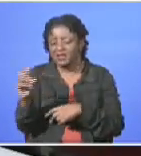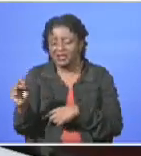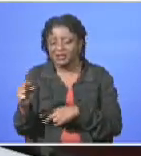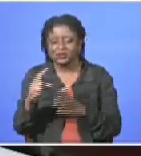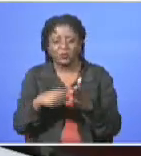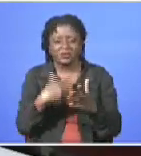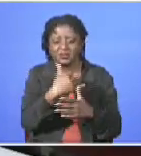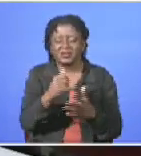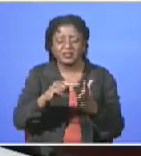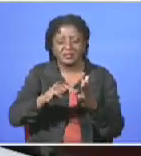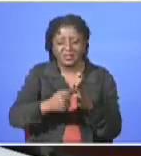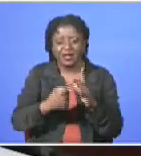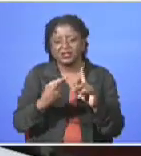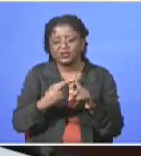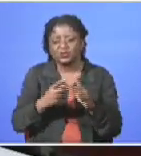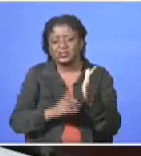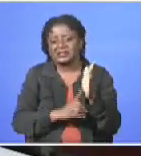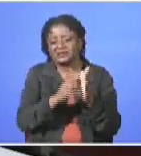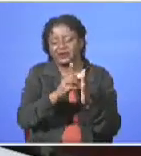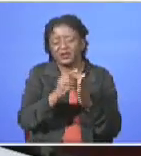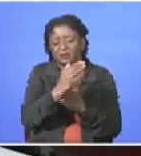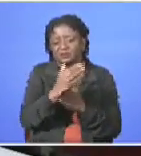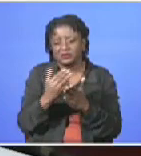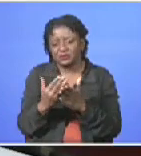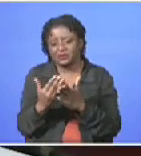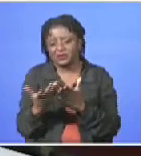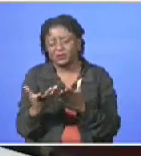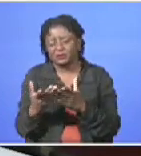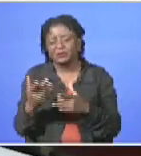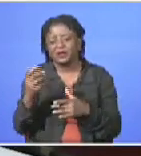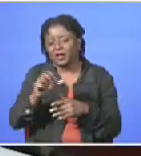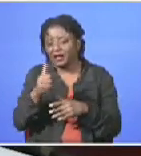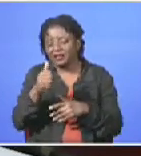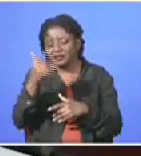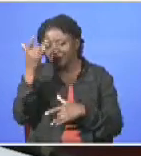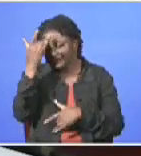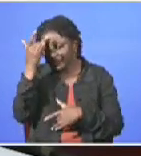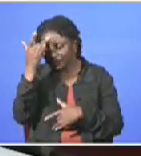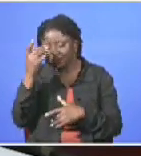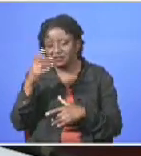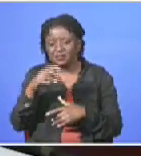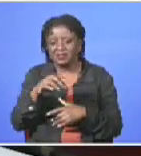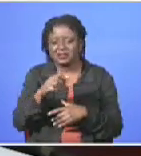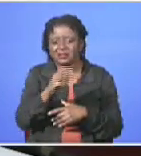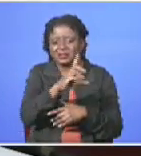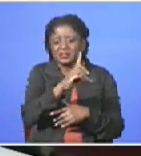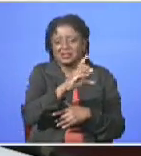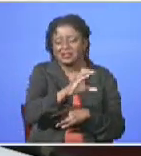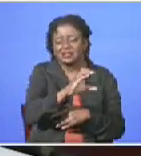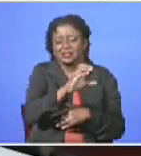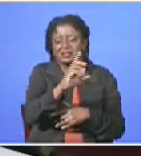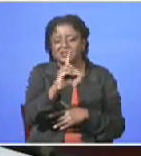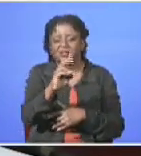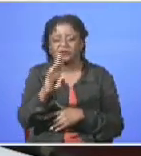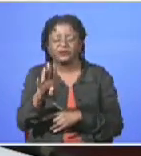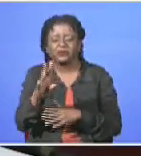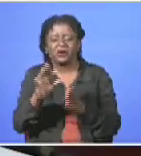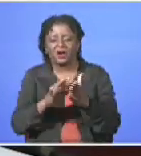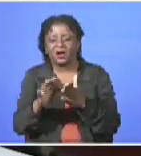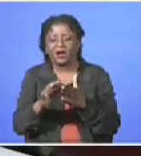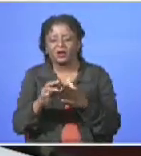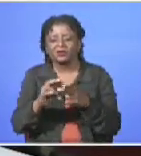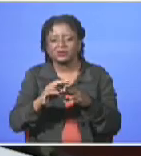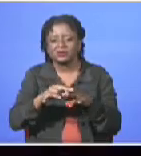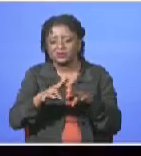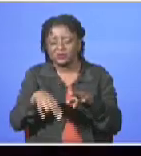they start to develop certain opportunistic infections and their CD4 cell count gets low, then that person will